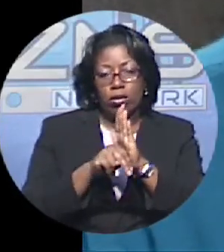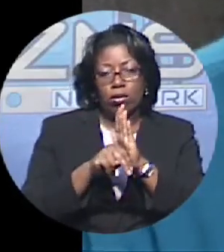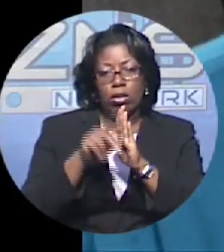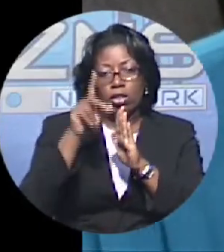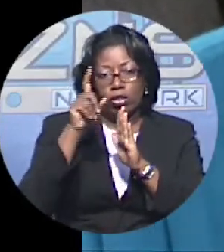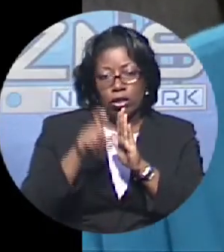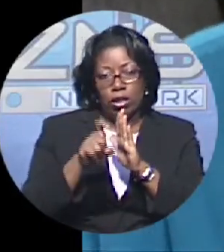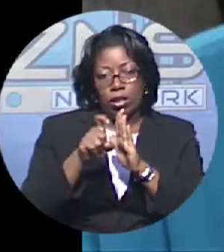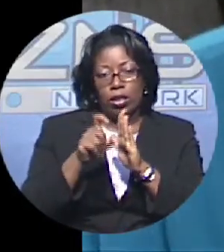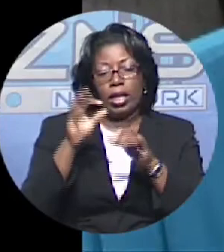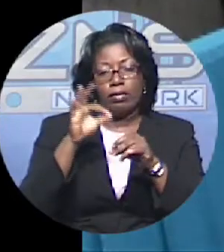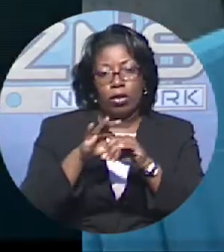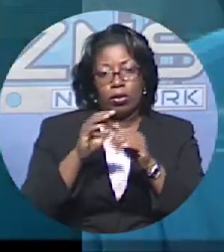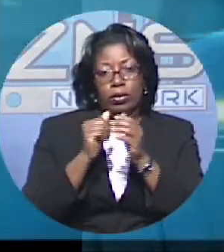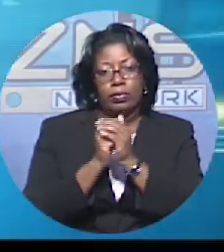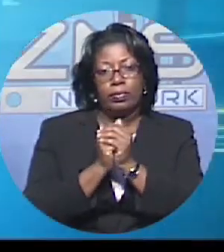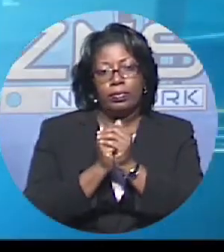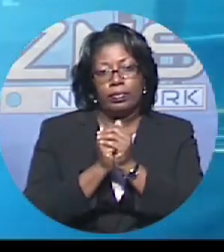votes.